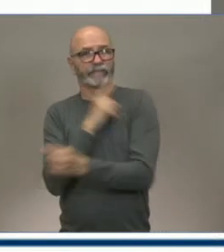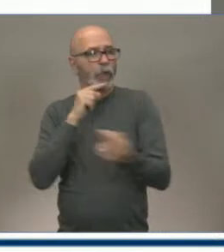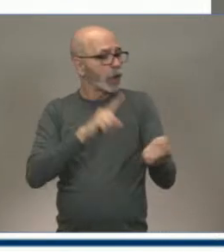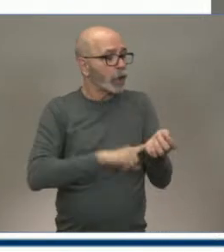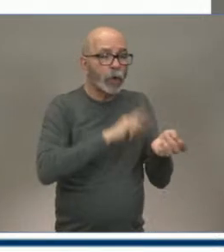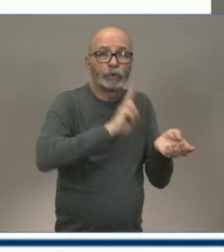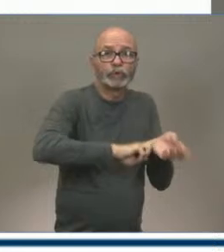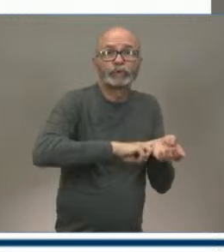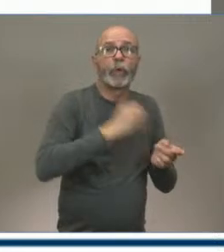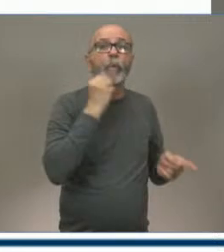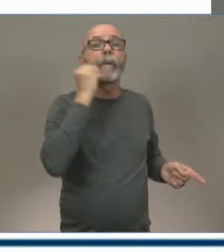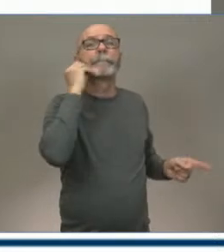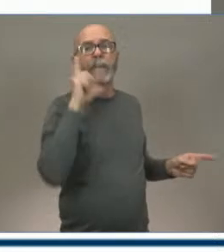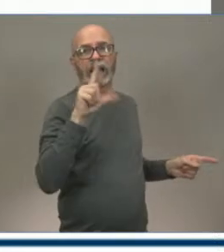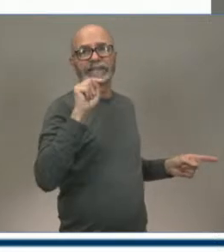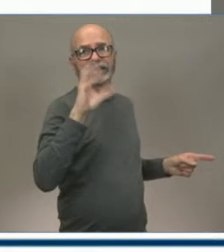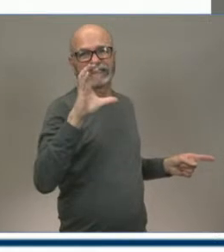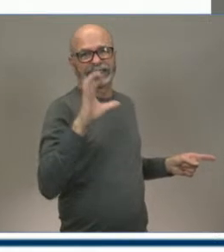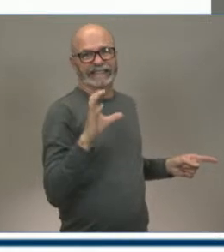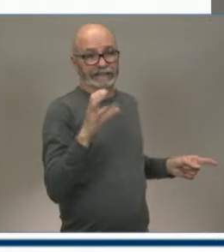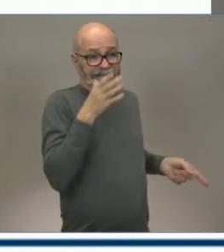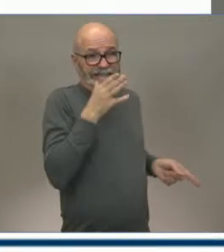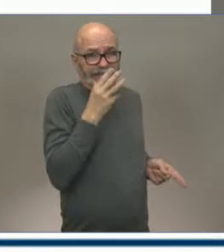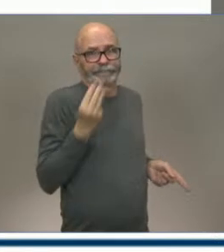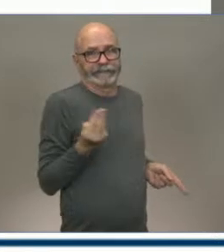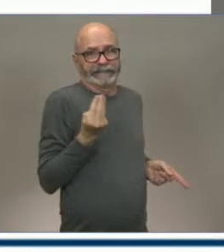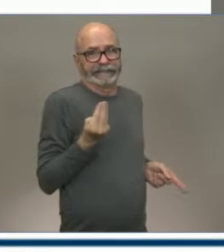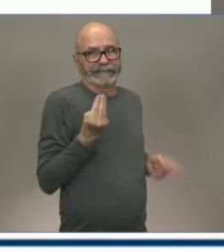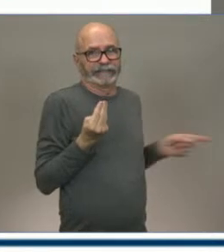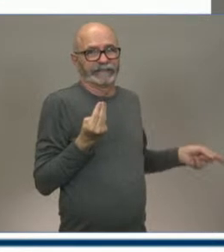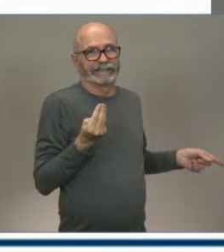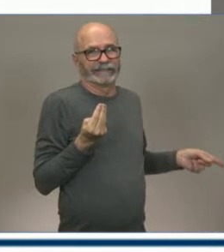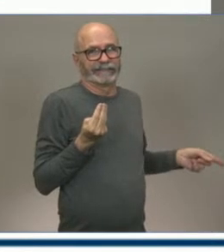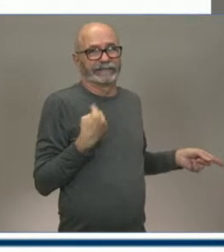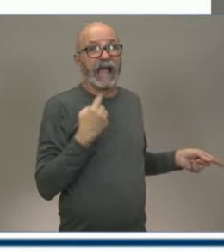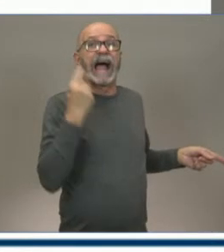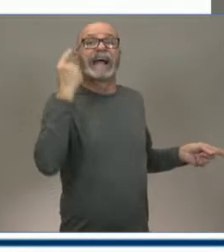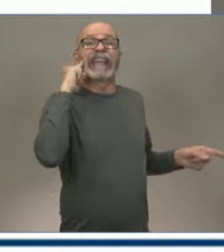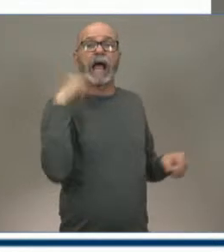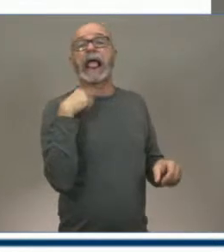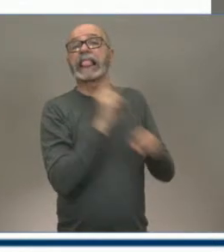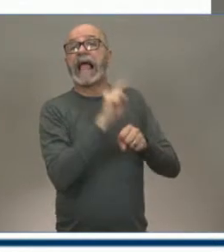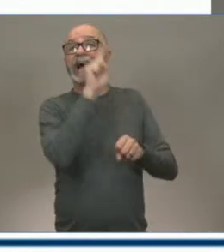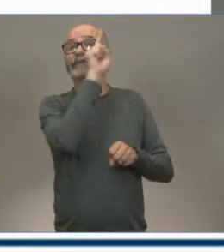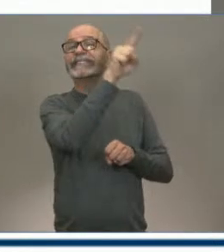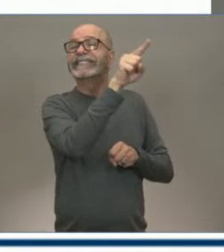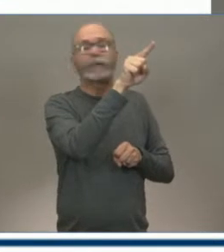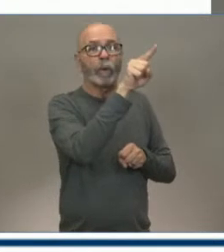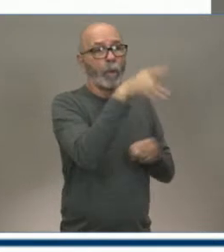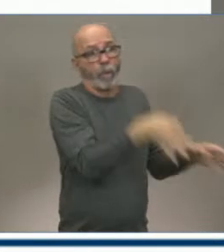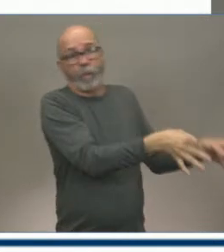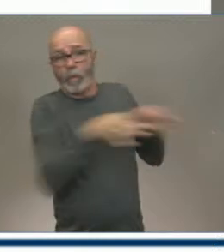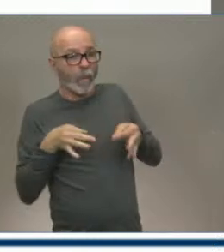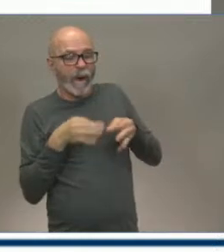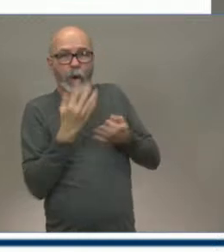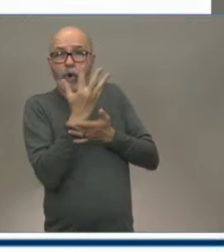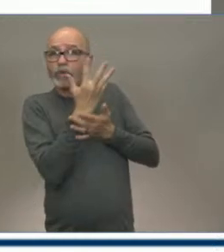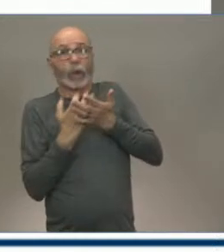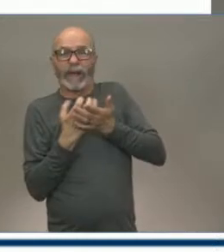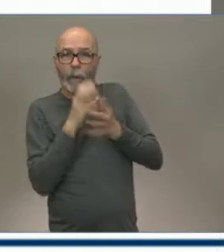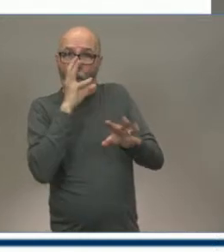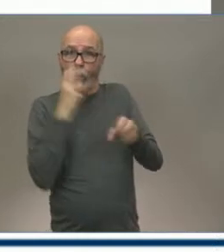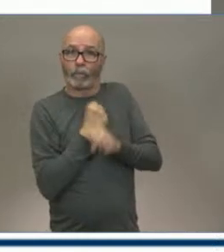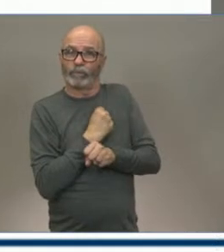week earlier than we had originally planned. And the first residents to start receiving the vaccine will be at Northwood's Halifax